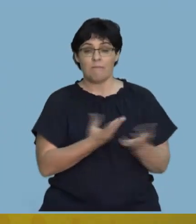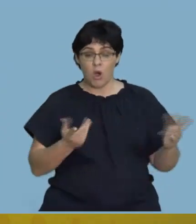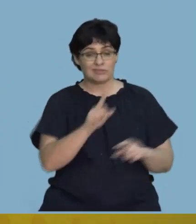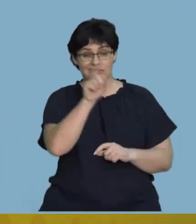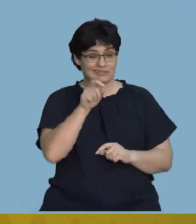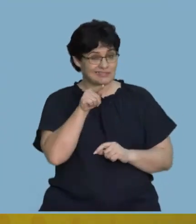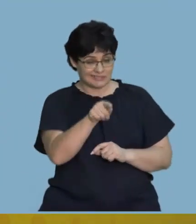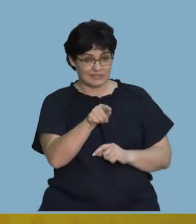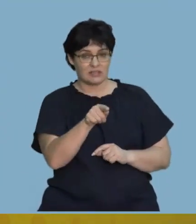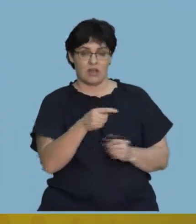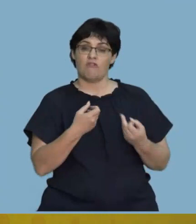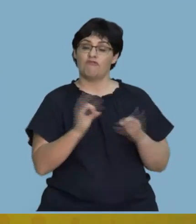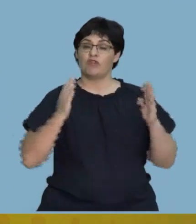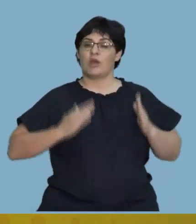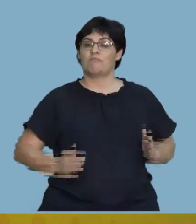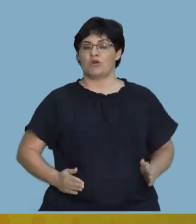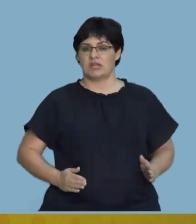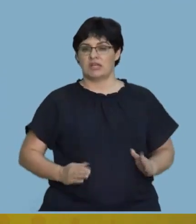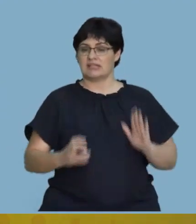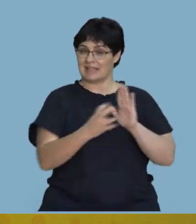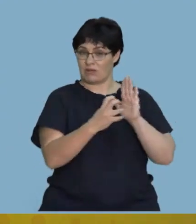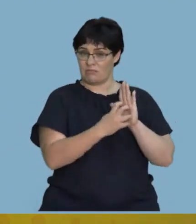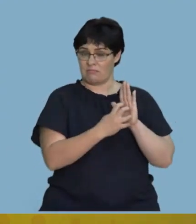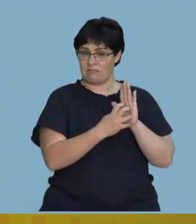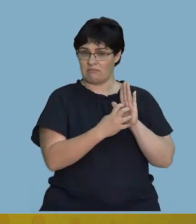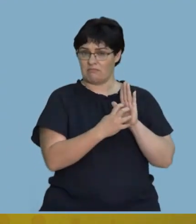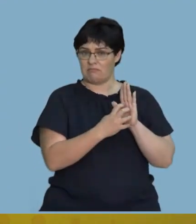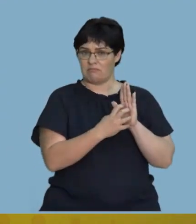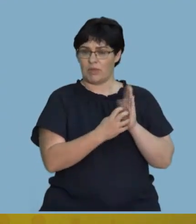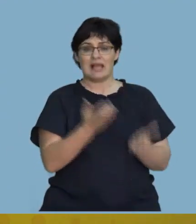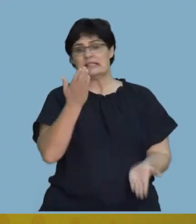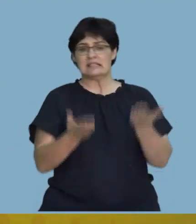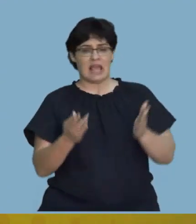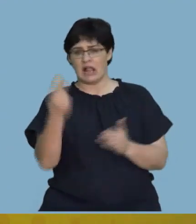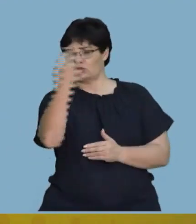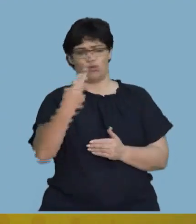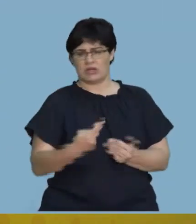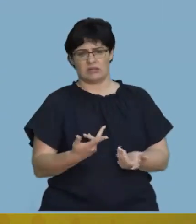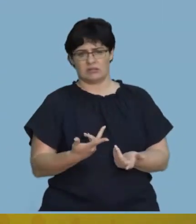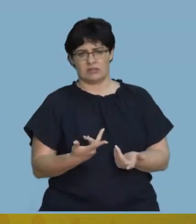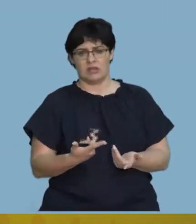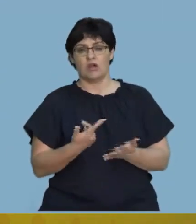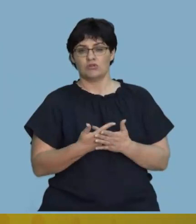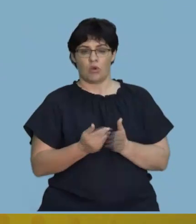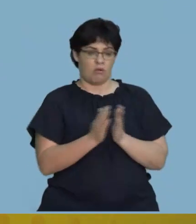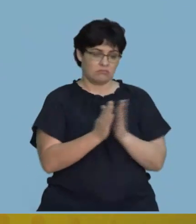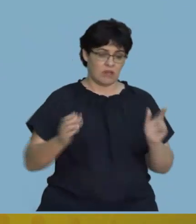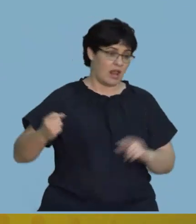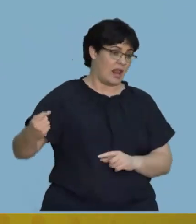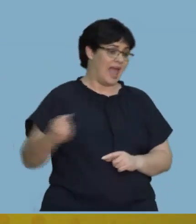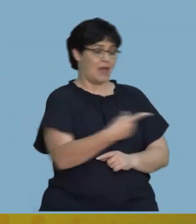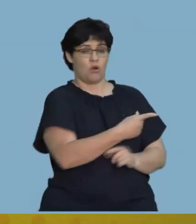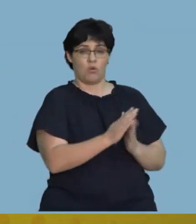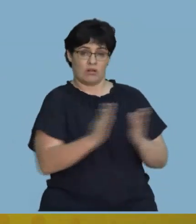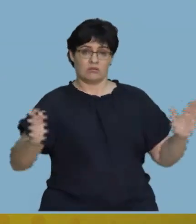free body diagram are not exactly, scale drawings. So the magnitude or the length of arrows is not something that we'll particularly